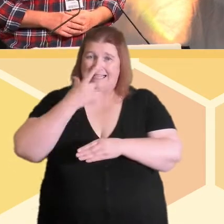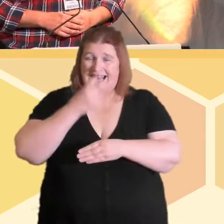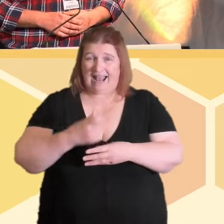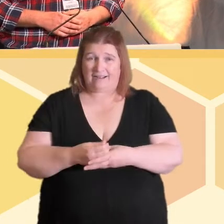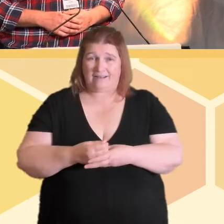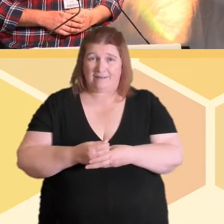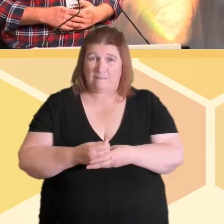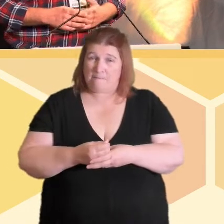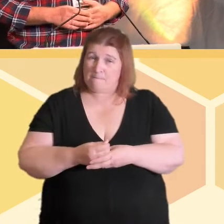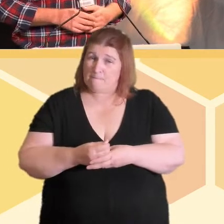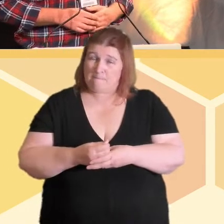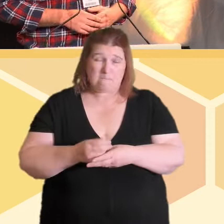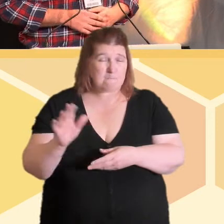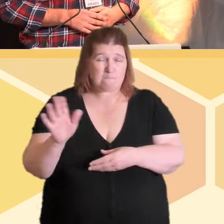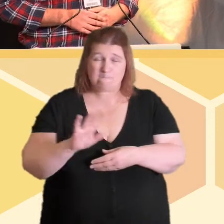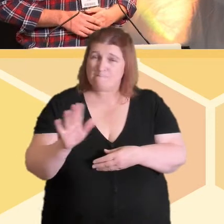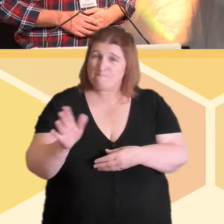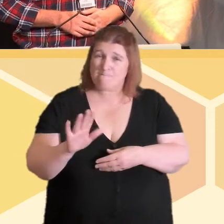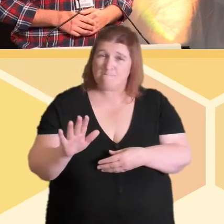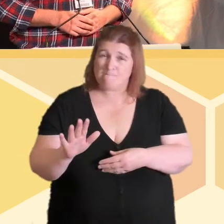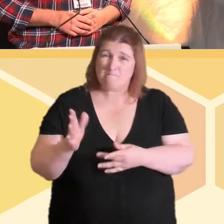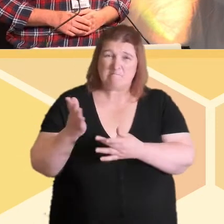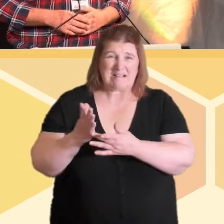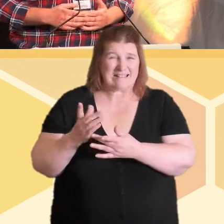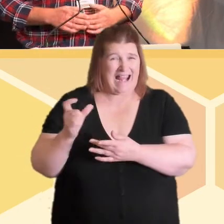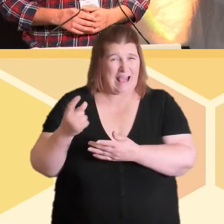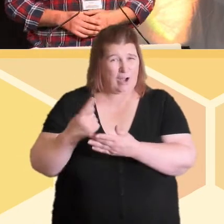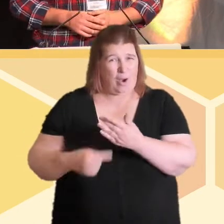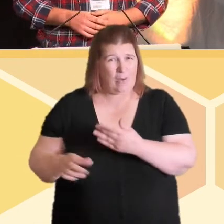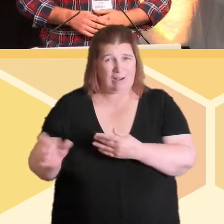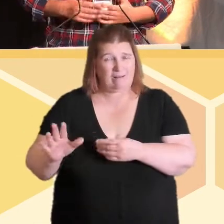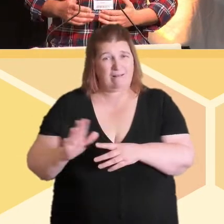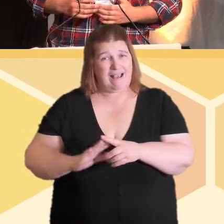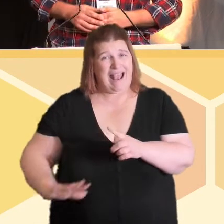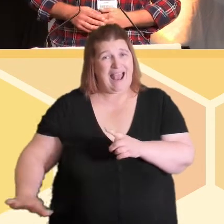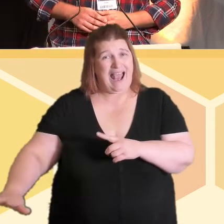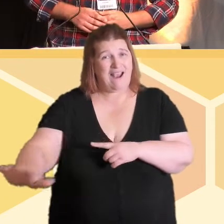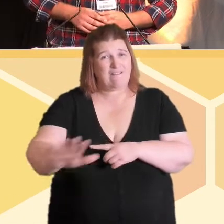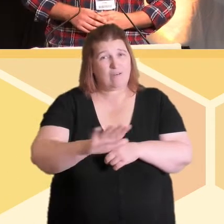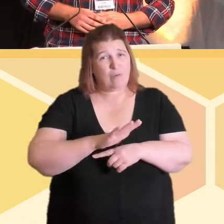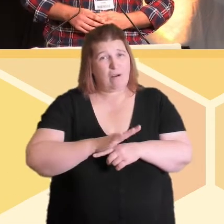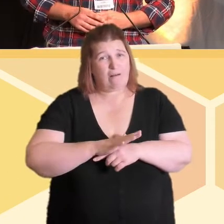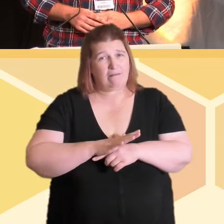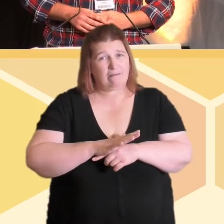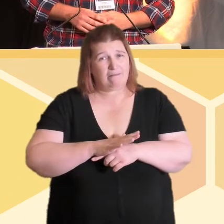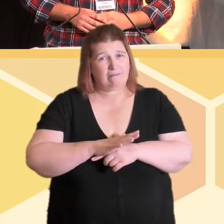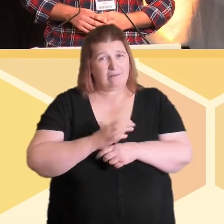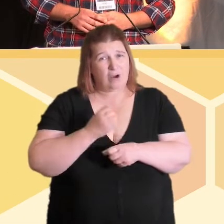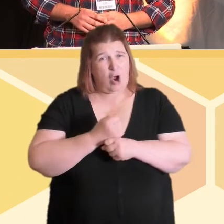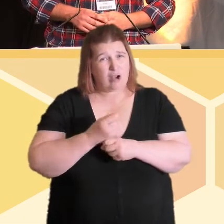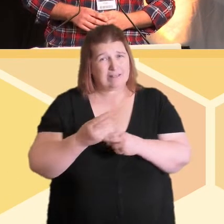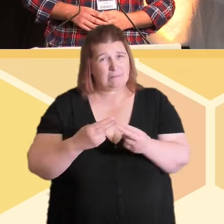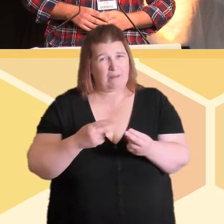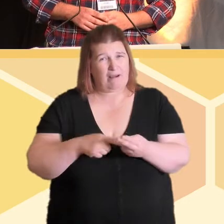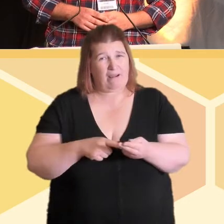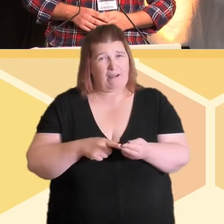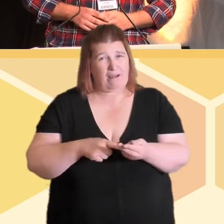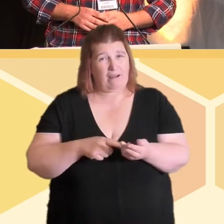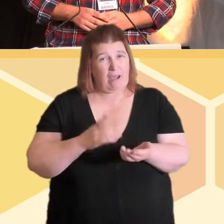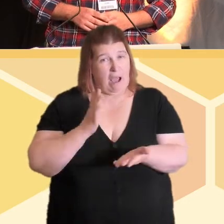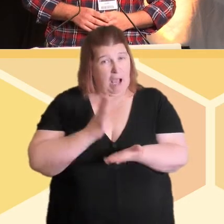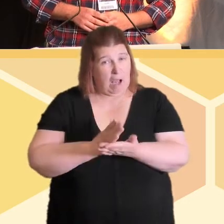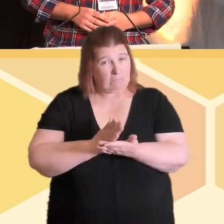it. But it's not a primary concern for everyone, not the heart of the gospel, is it?